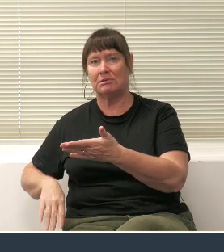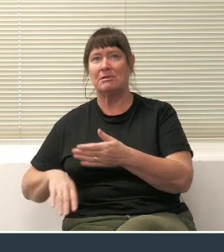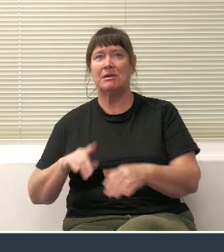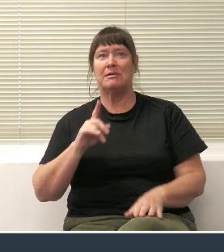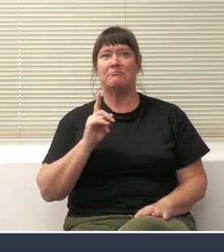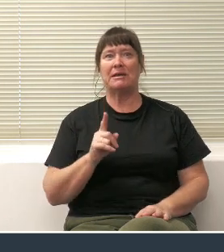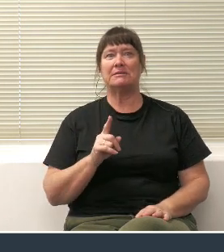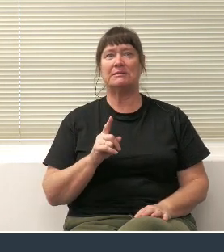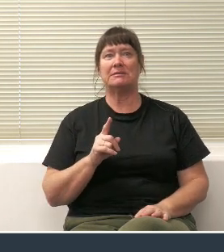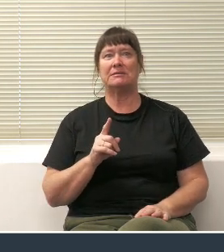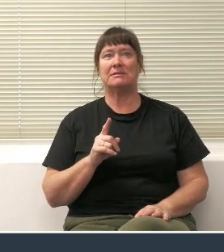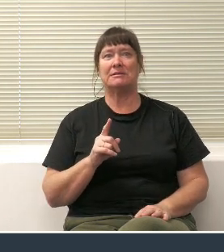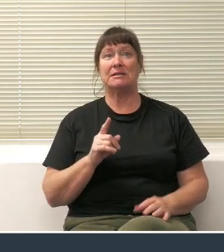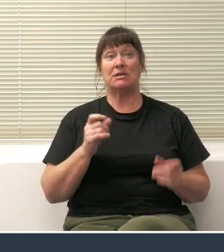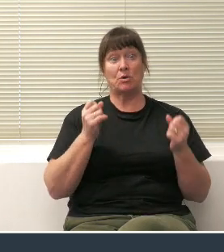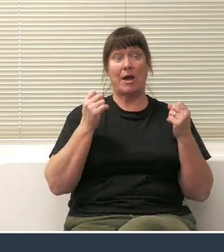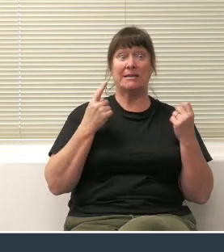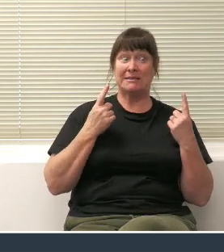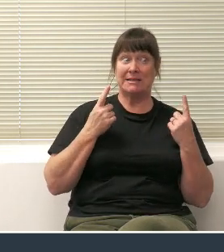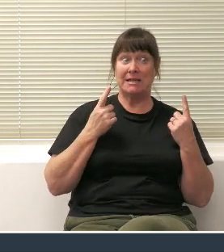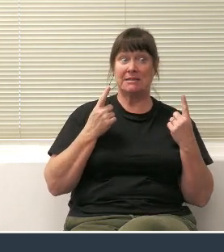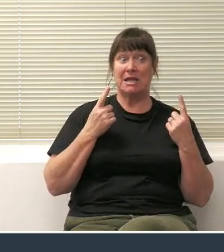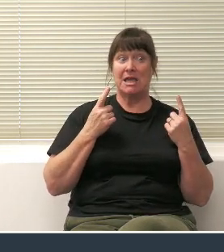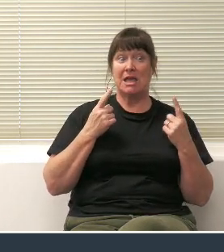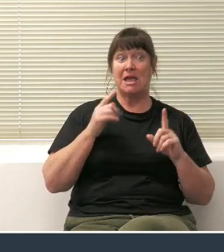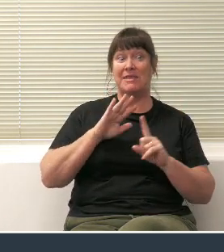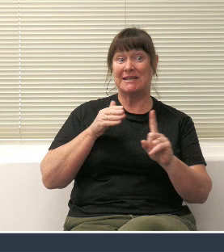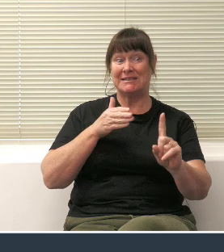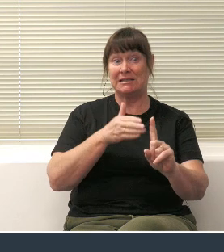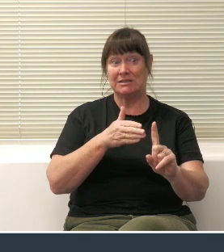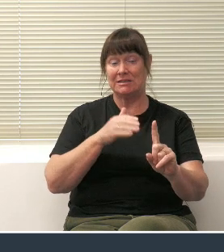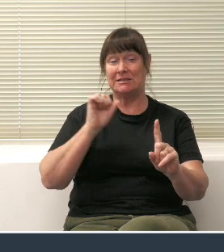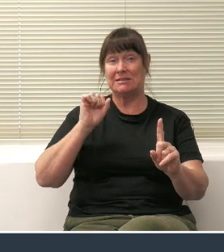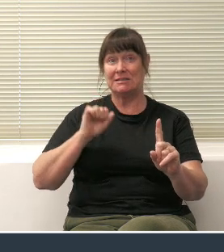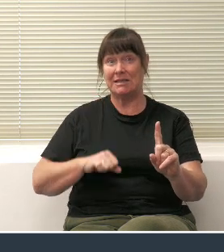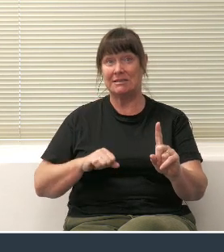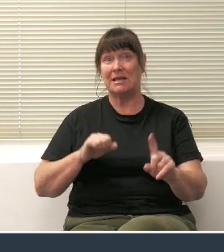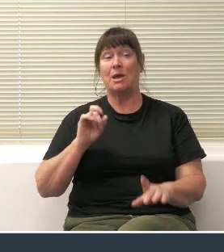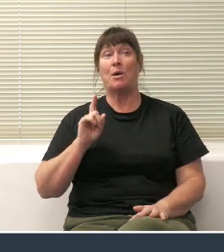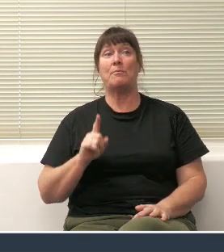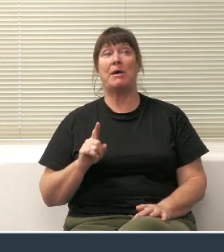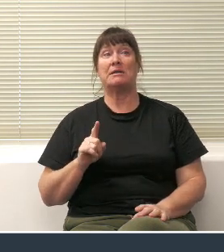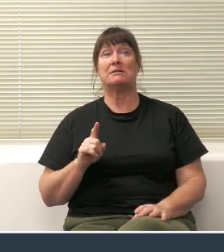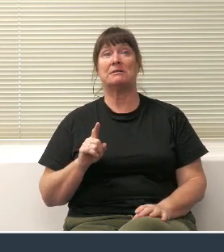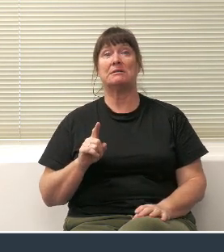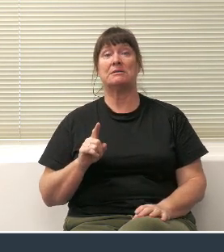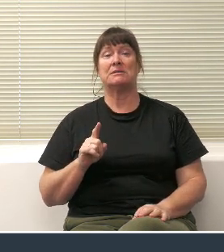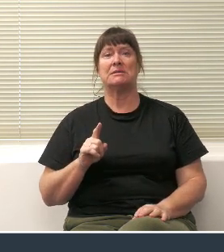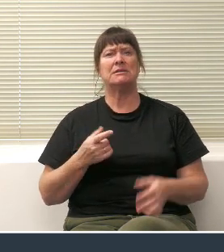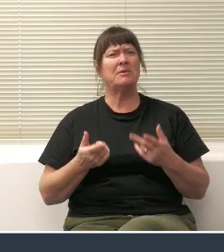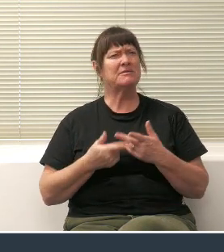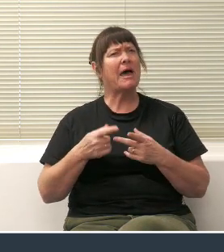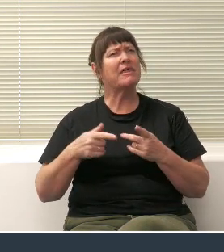But I do understand the intention of it. I'm wondering if some of the other tools that